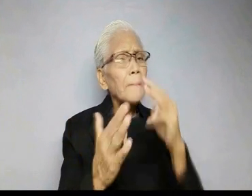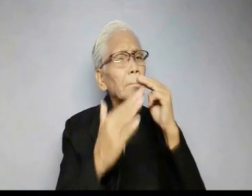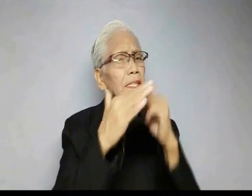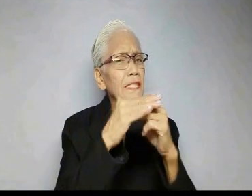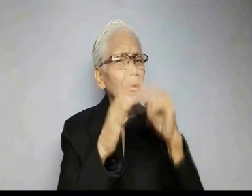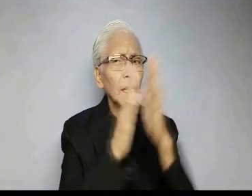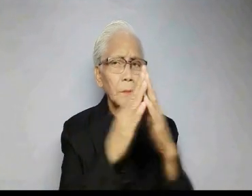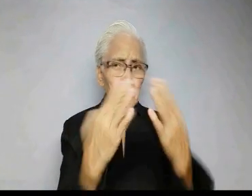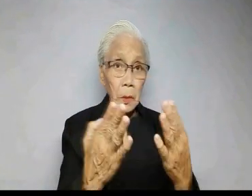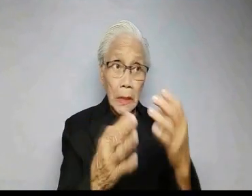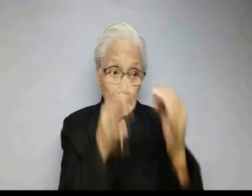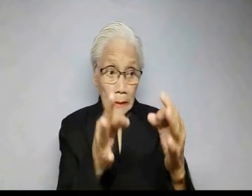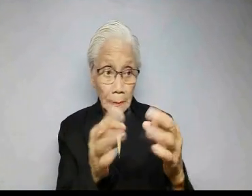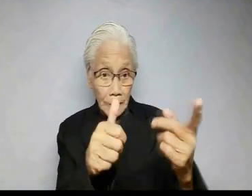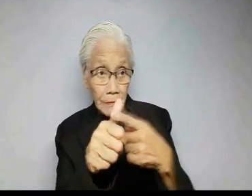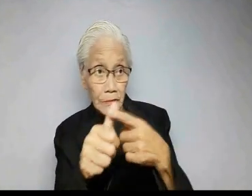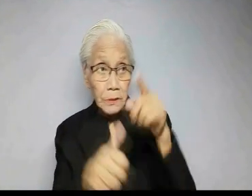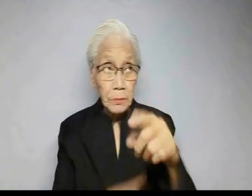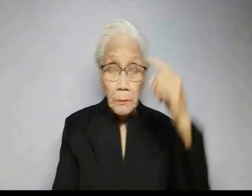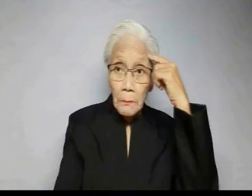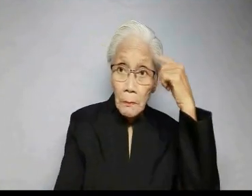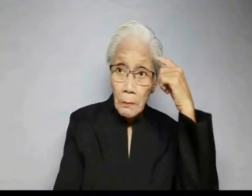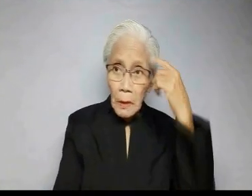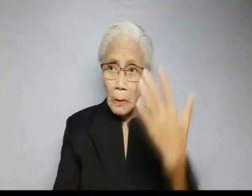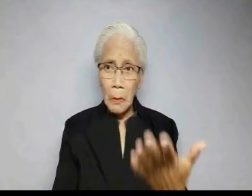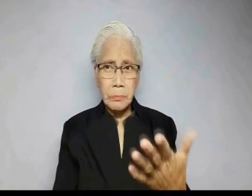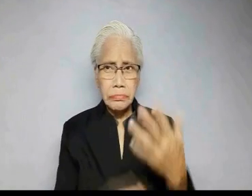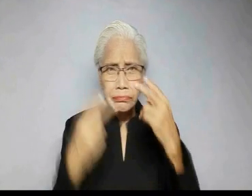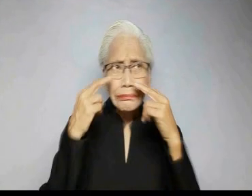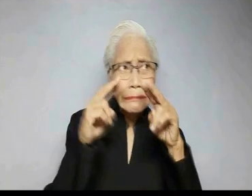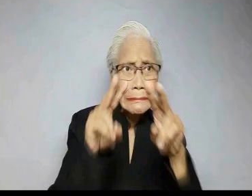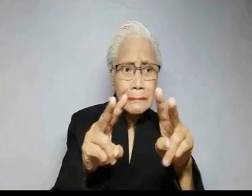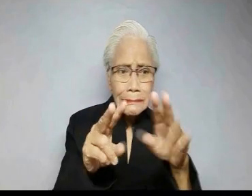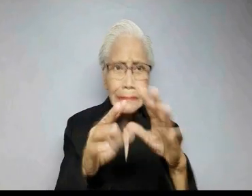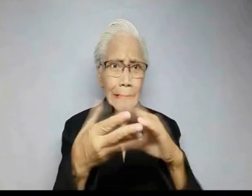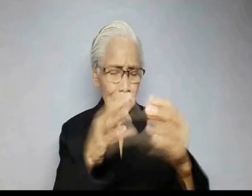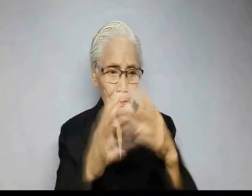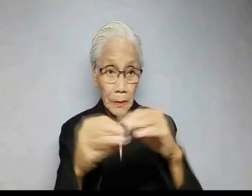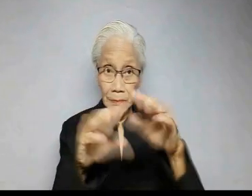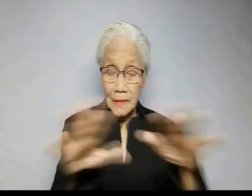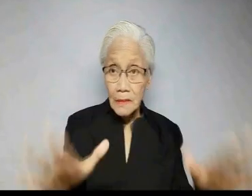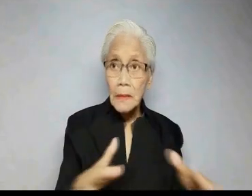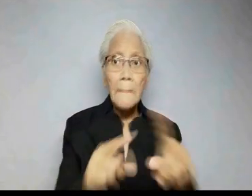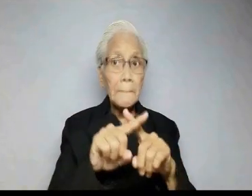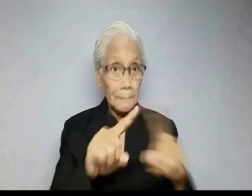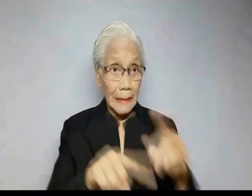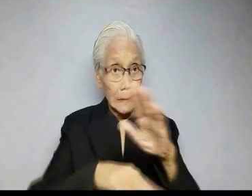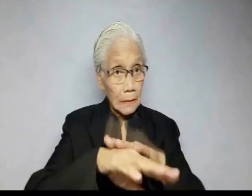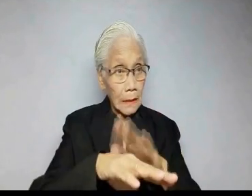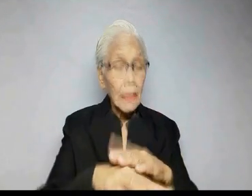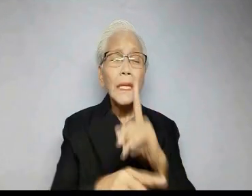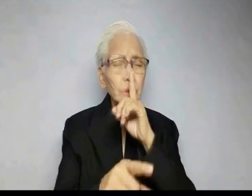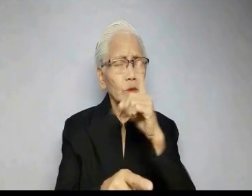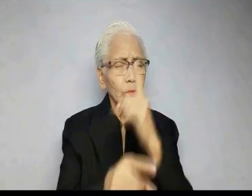which at first glance you might think is a storybook for little children. But let me warn you, it is really